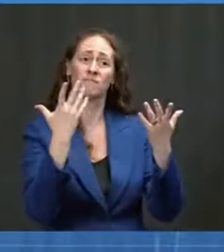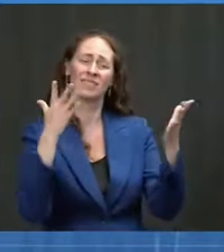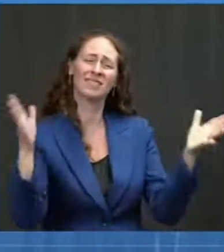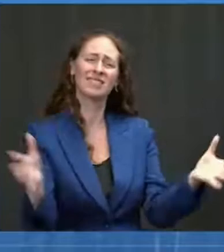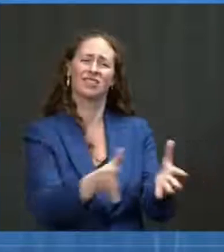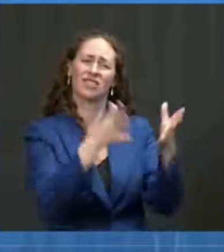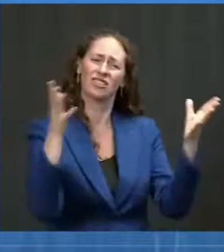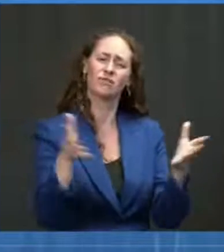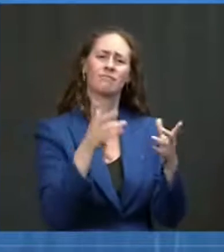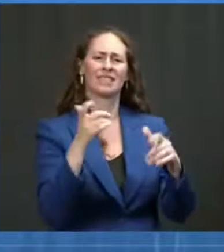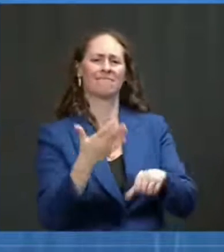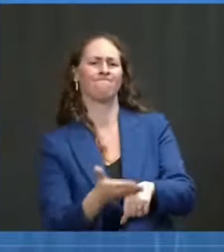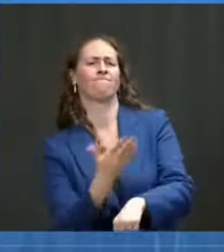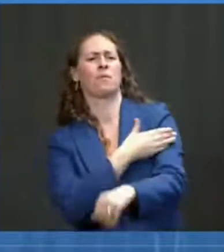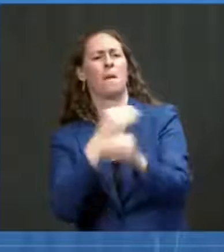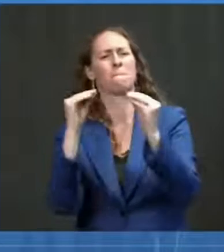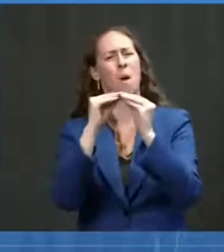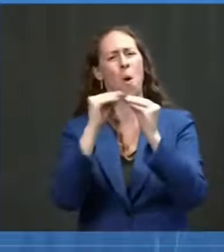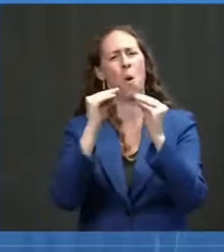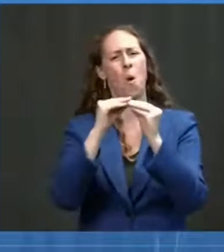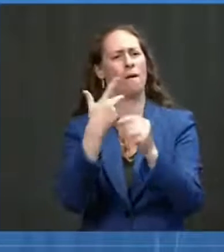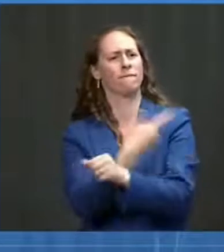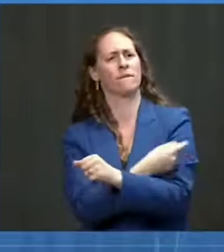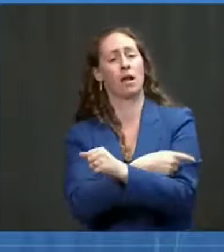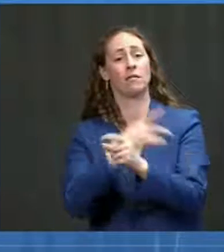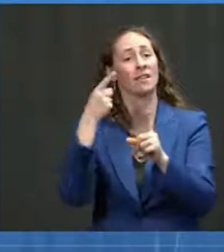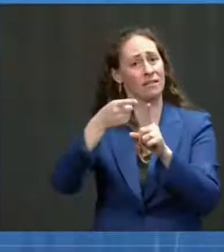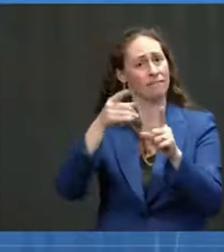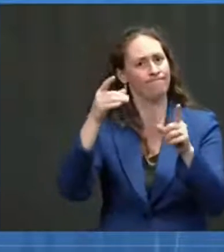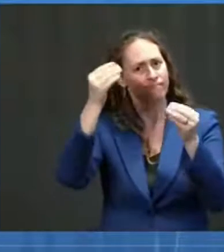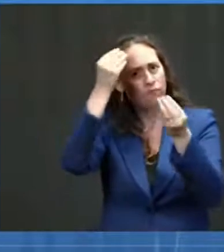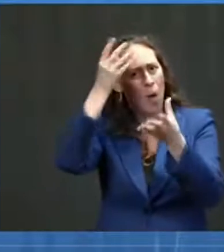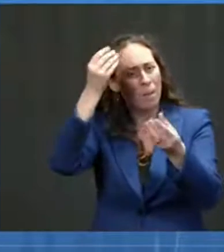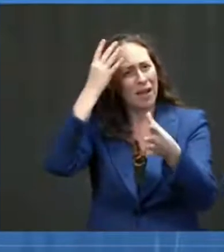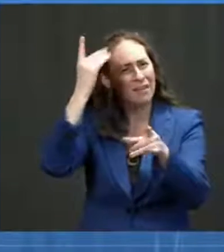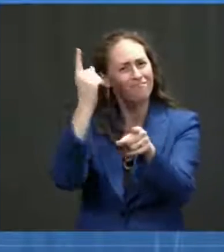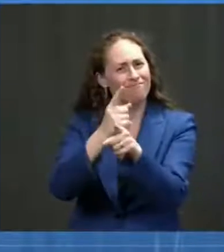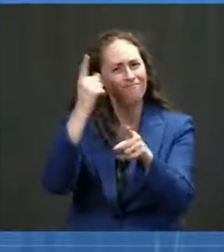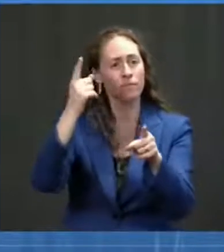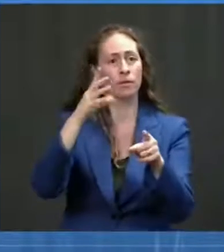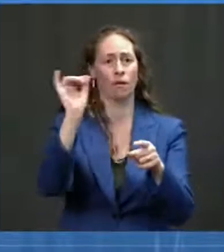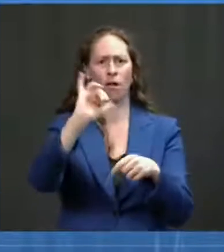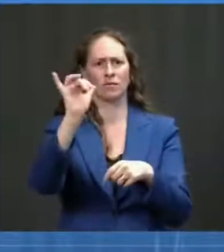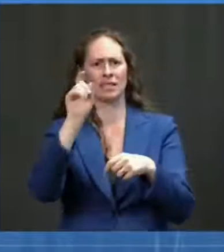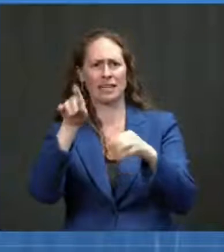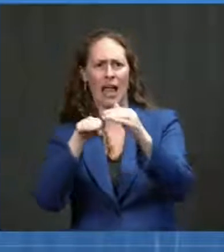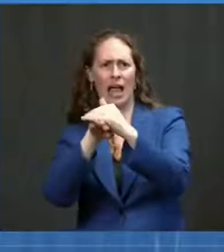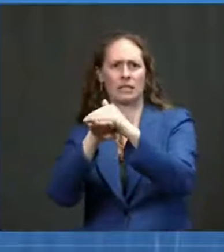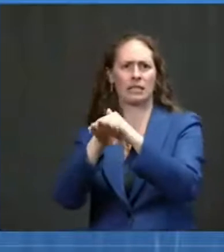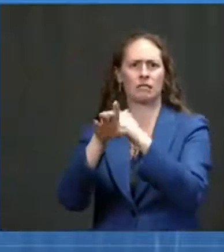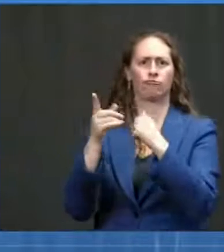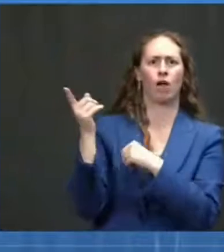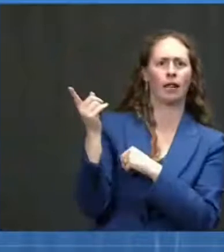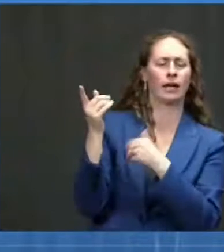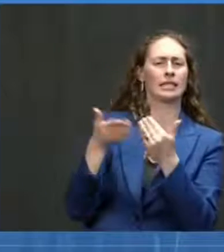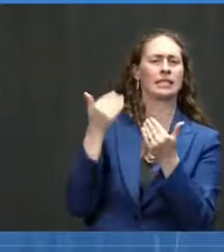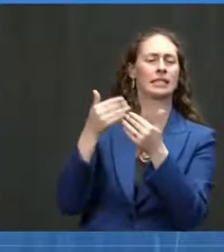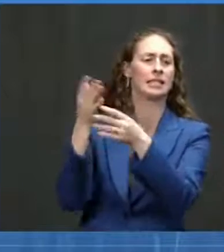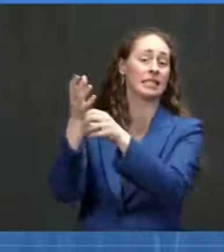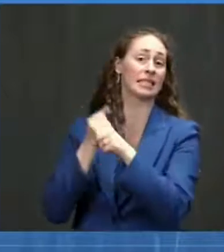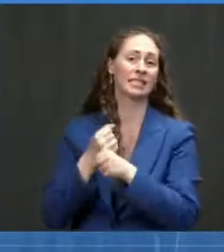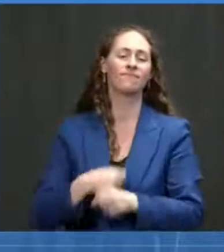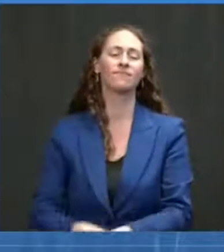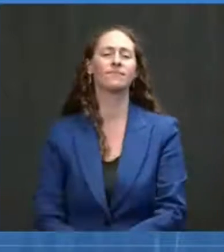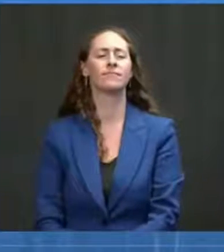have accurate information about vaccines and access to vaccinations. We will also continue to expand